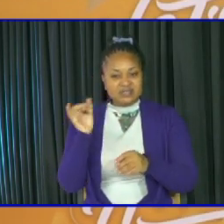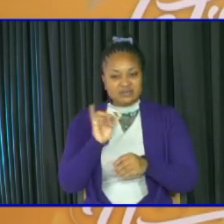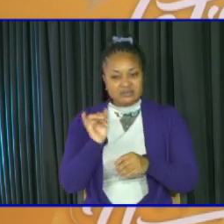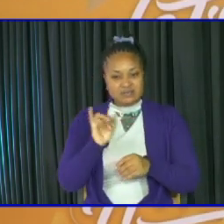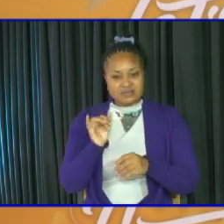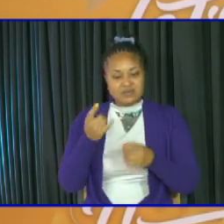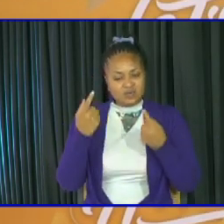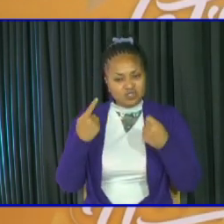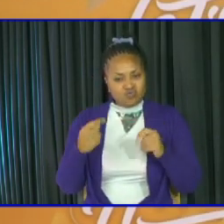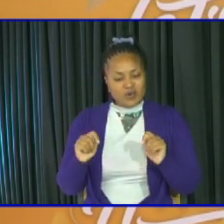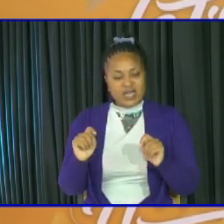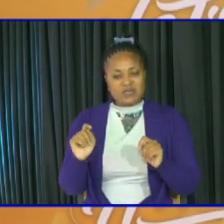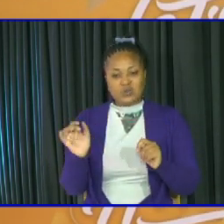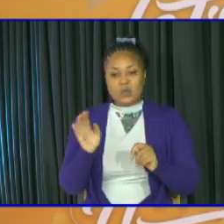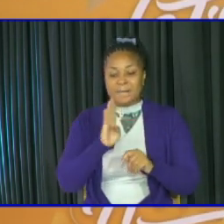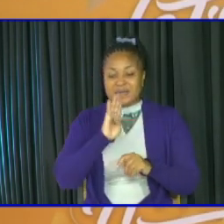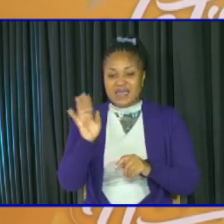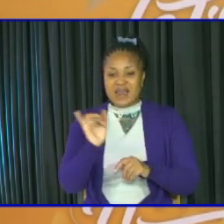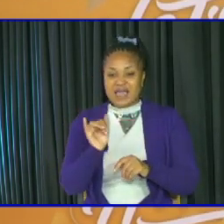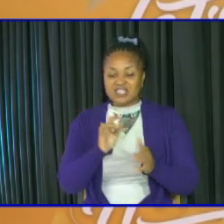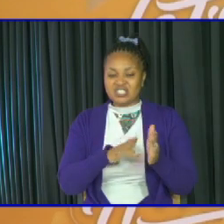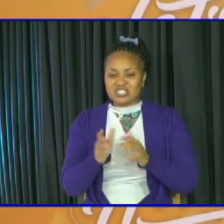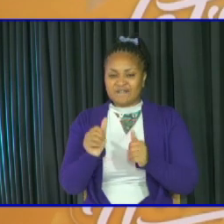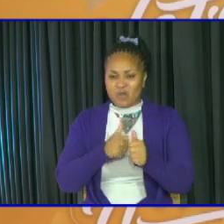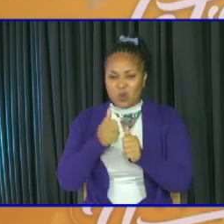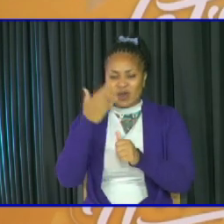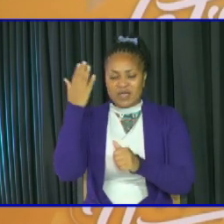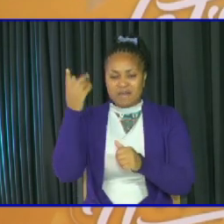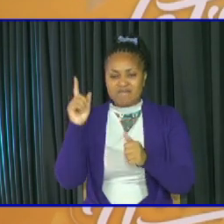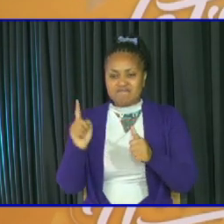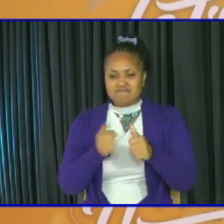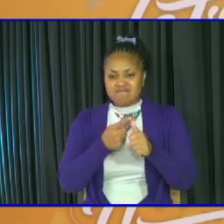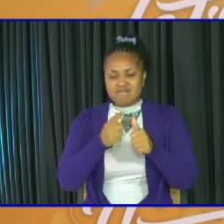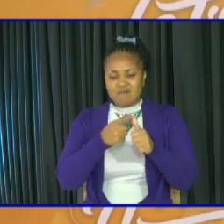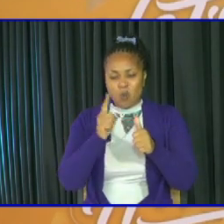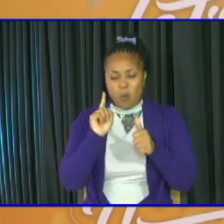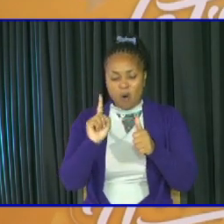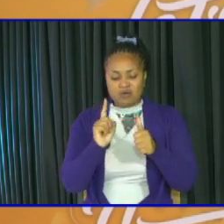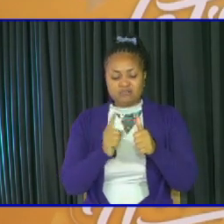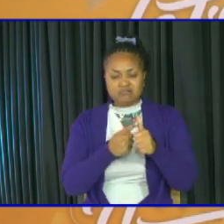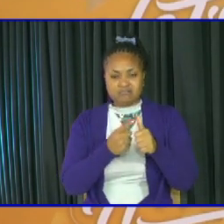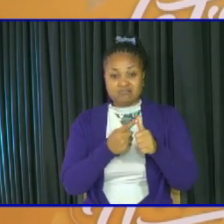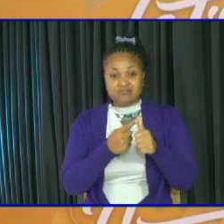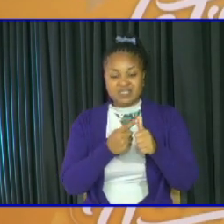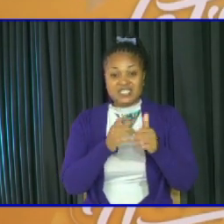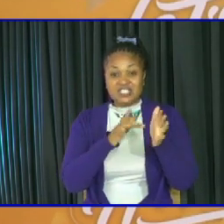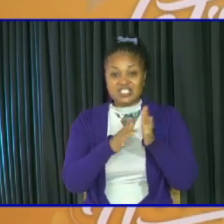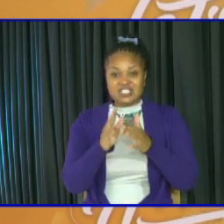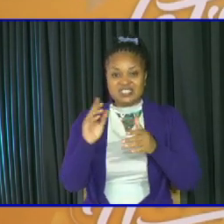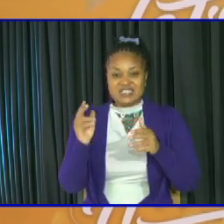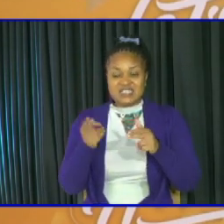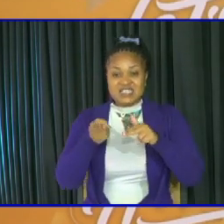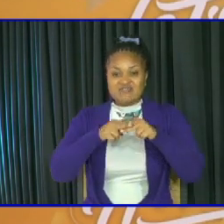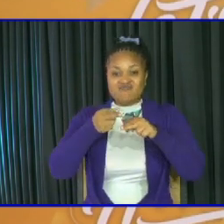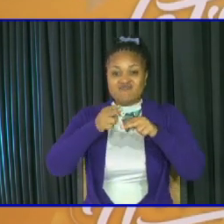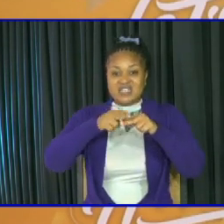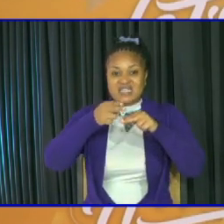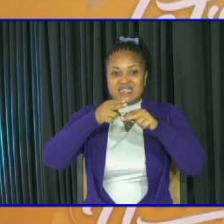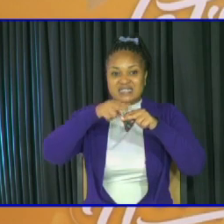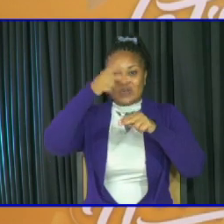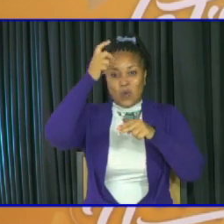to be like him and to follow him. One, Jesus increased in wisdom. This means that